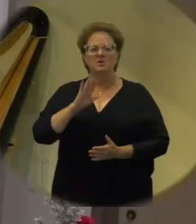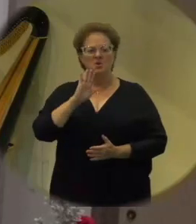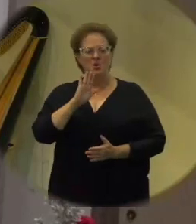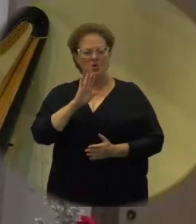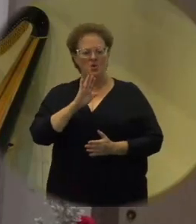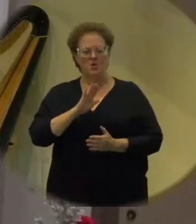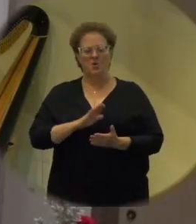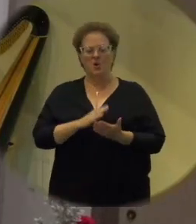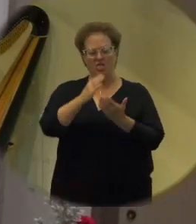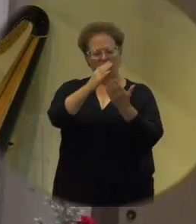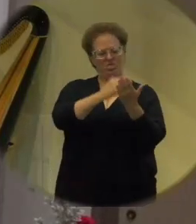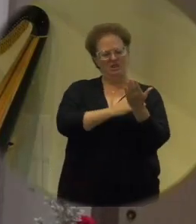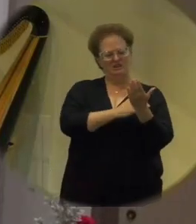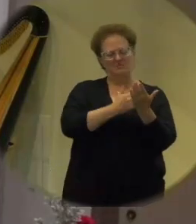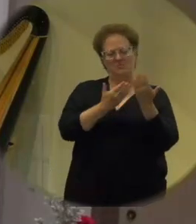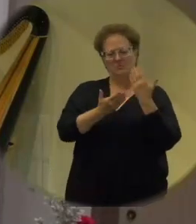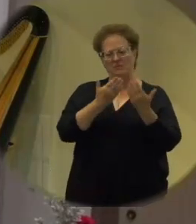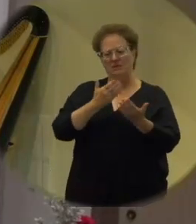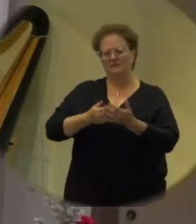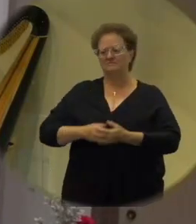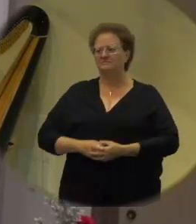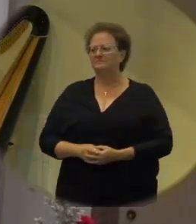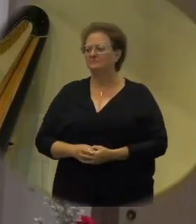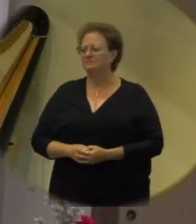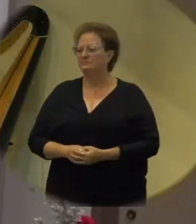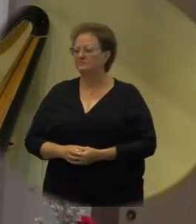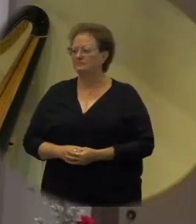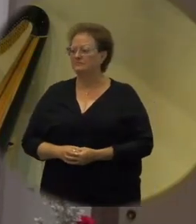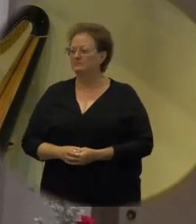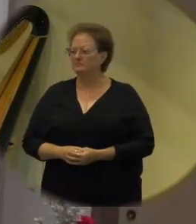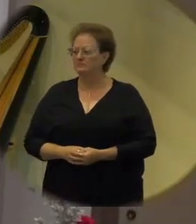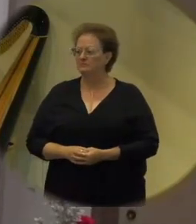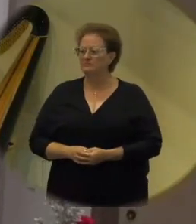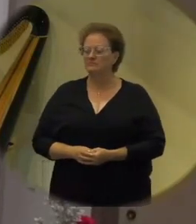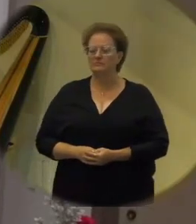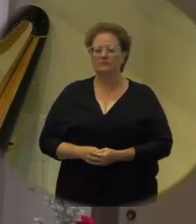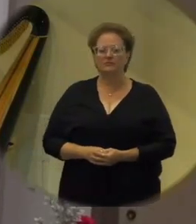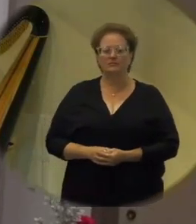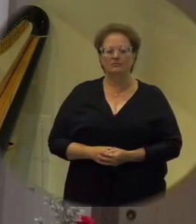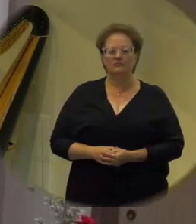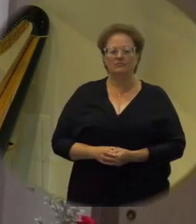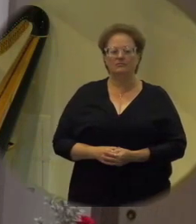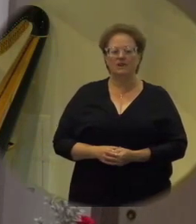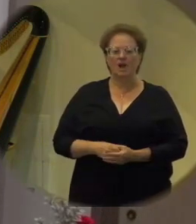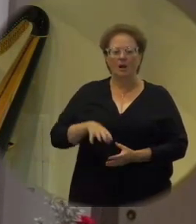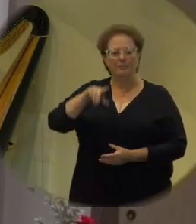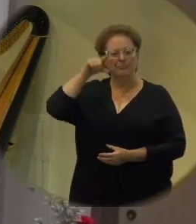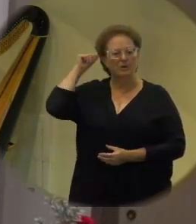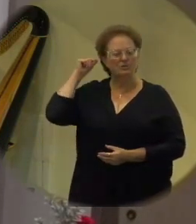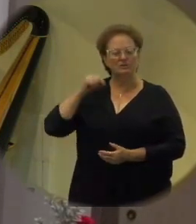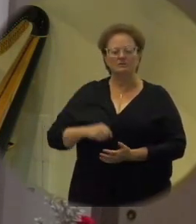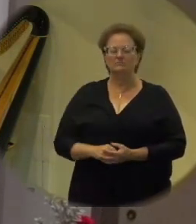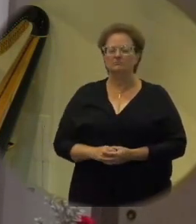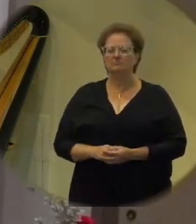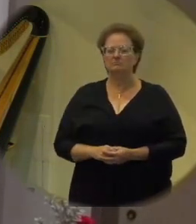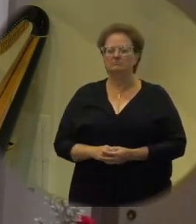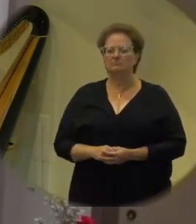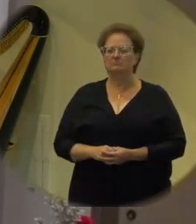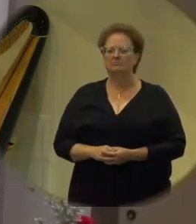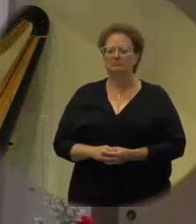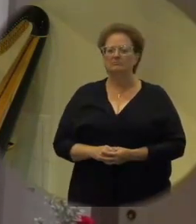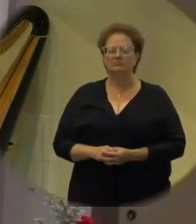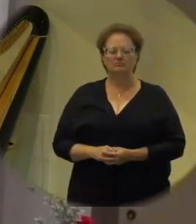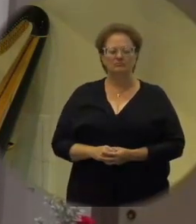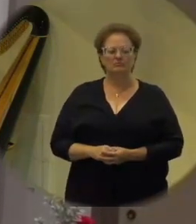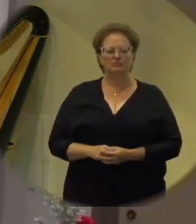be on this list? Ready? I'm going to read some names, and I want to ask, can you be in there someplace? Ready? All right, Moses. Now,